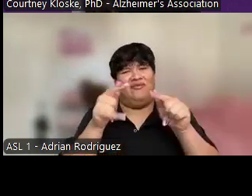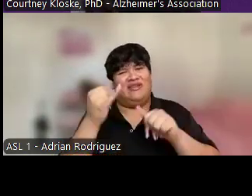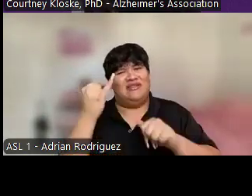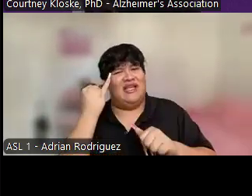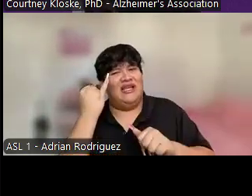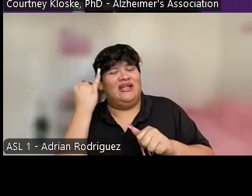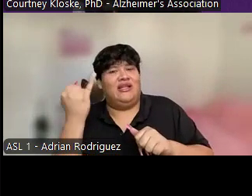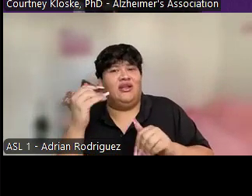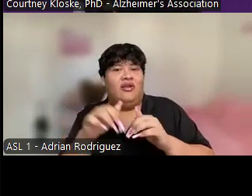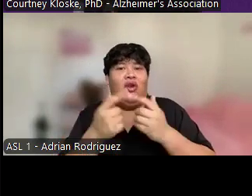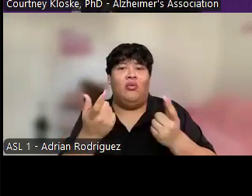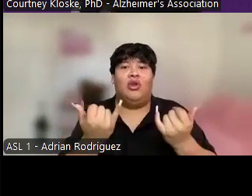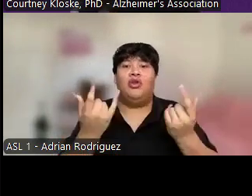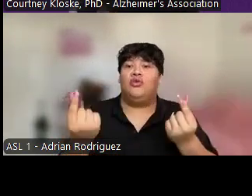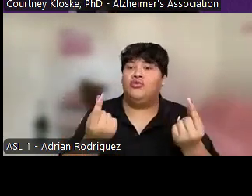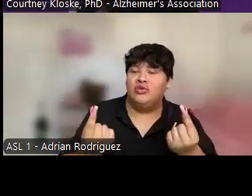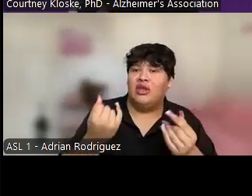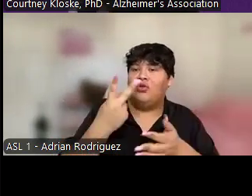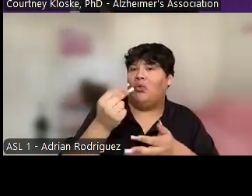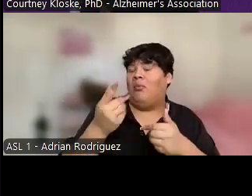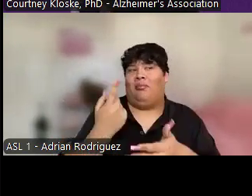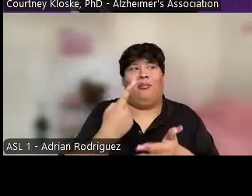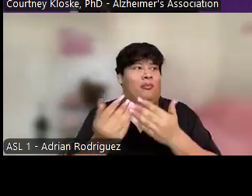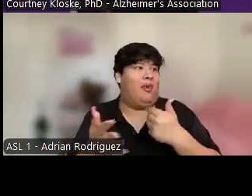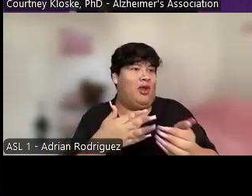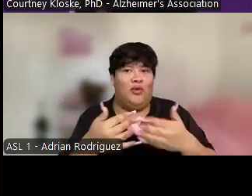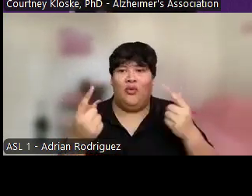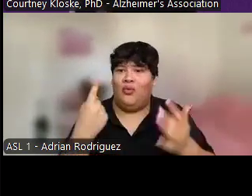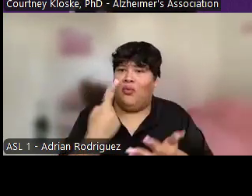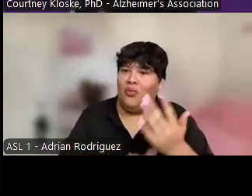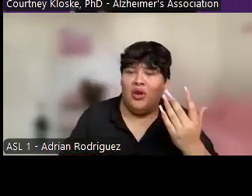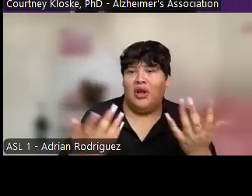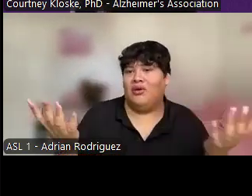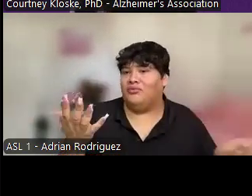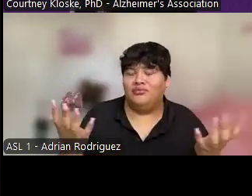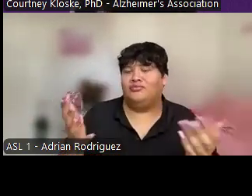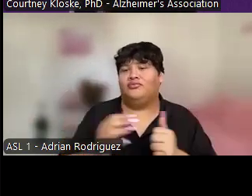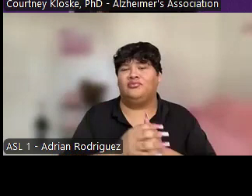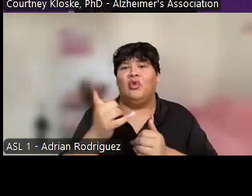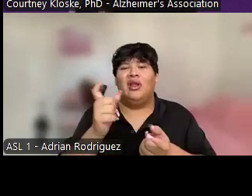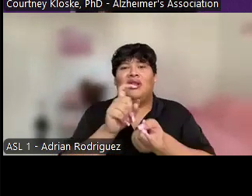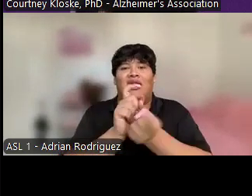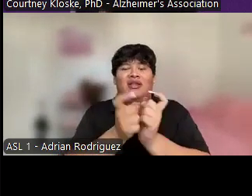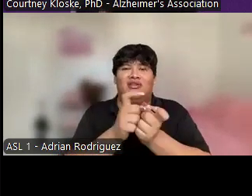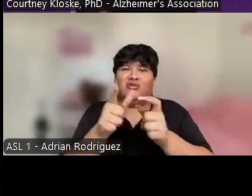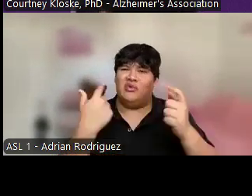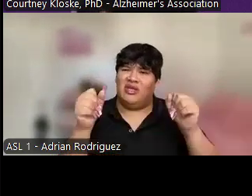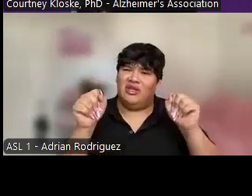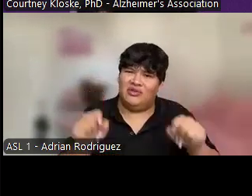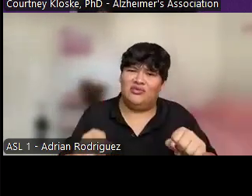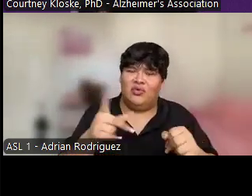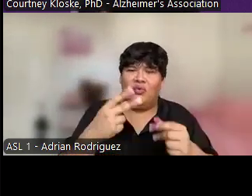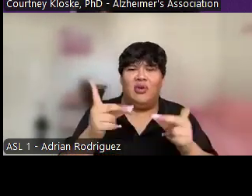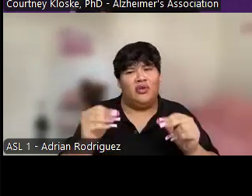and what we can all be doing today, no matter what, thinking that those lifestyle changes that we could be making from the US Pointer